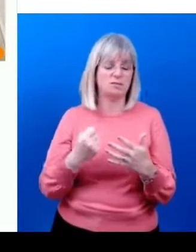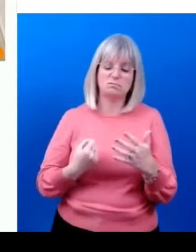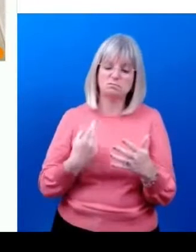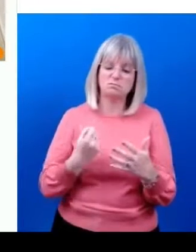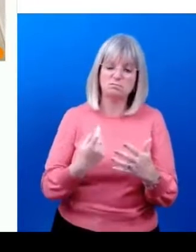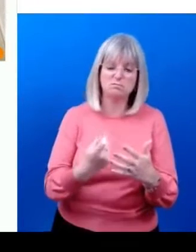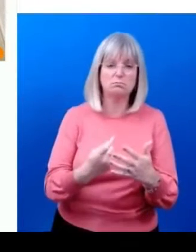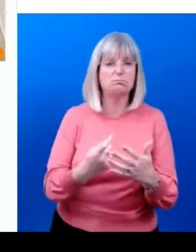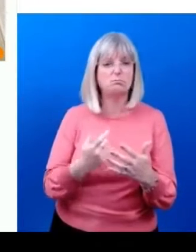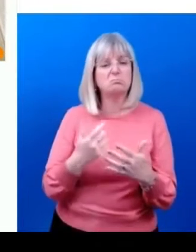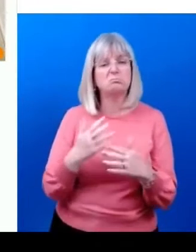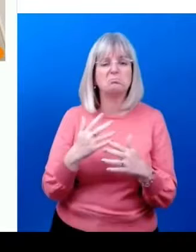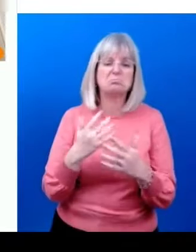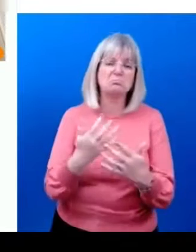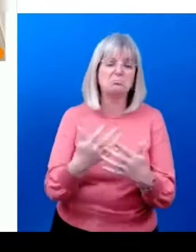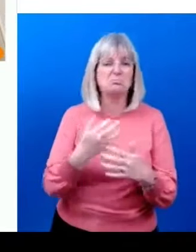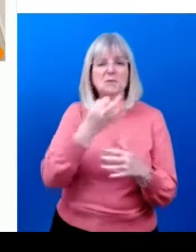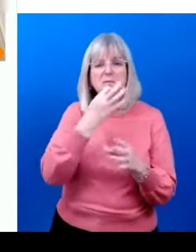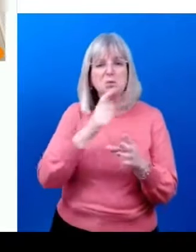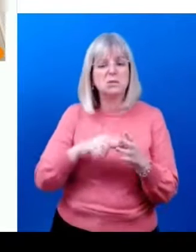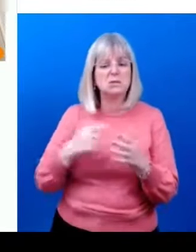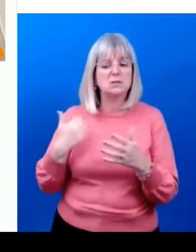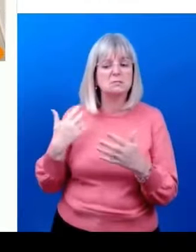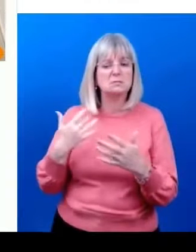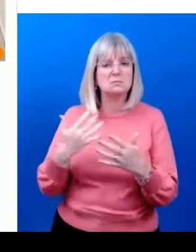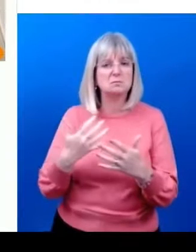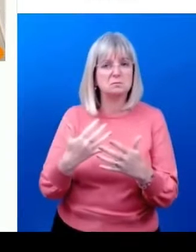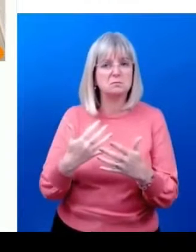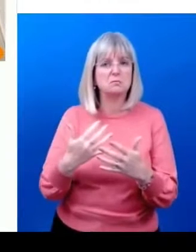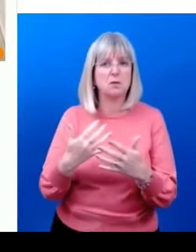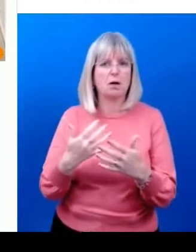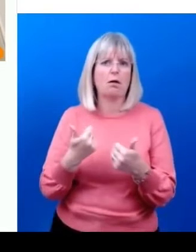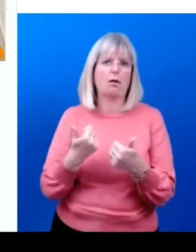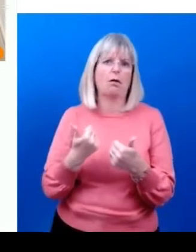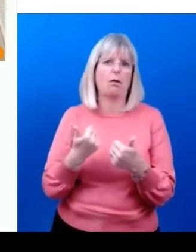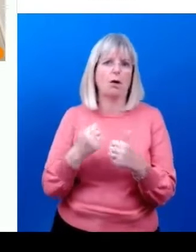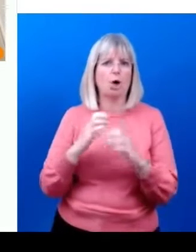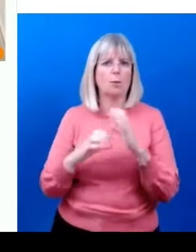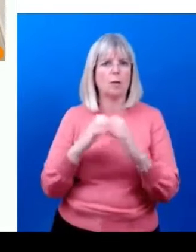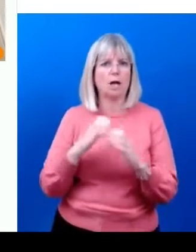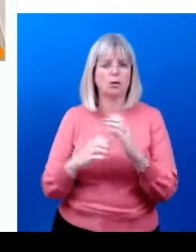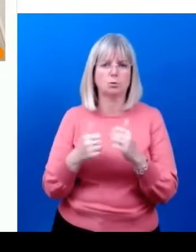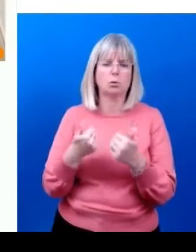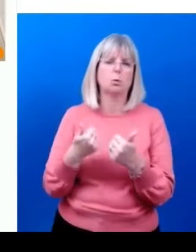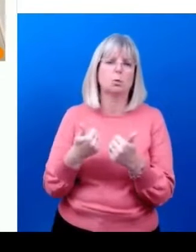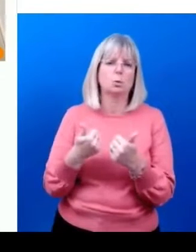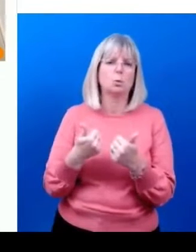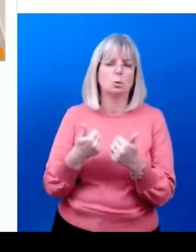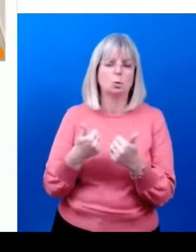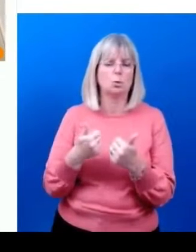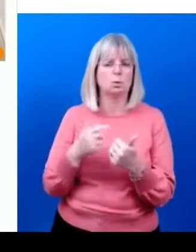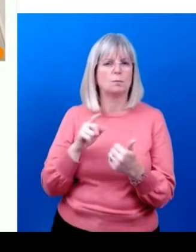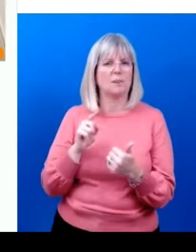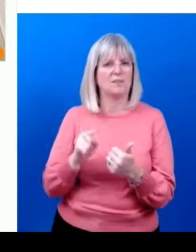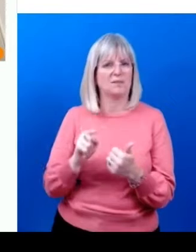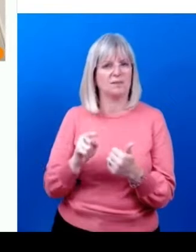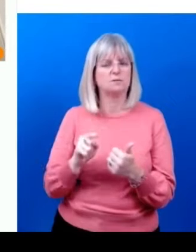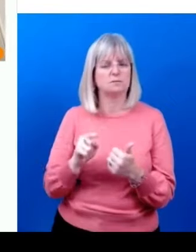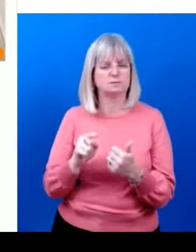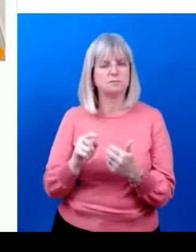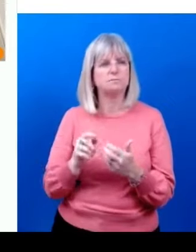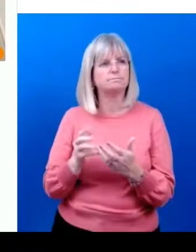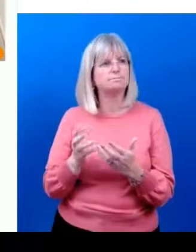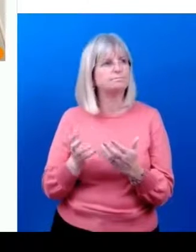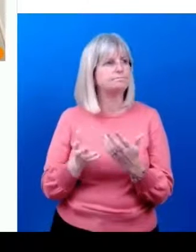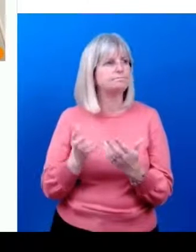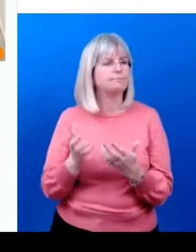Debra, it's a plus in terms of communication. This brings up a level of empathy that they know that you